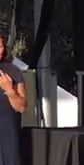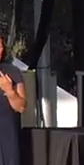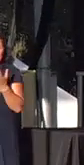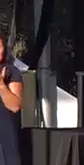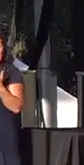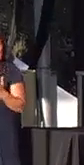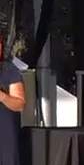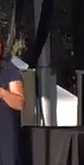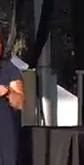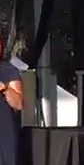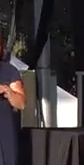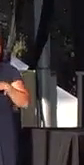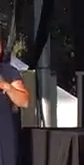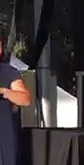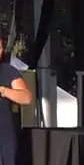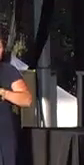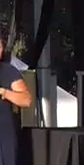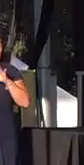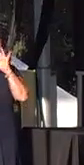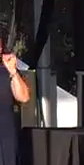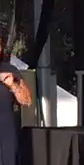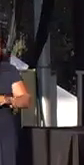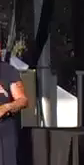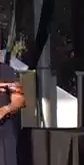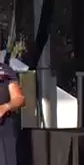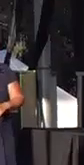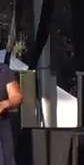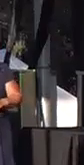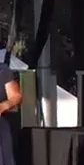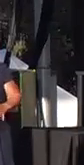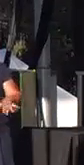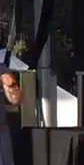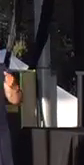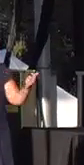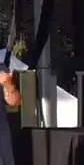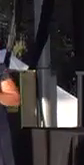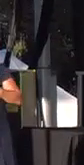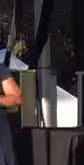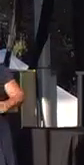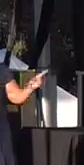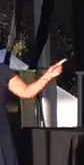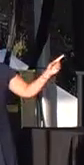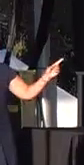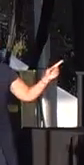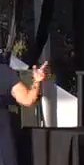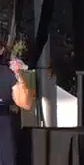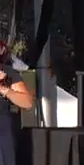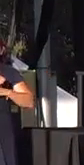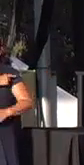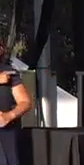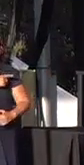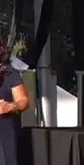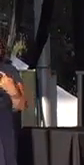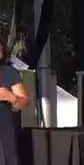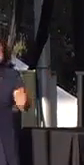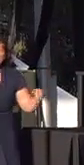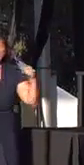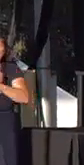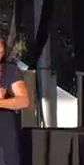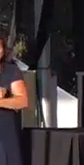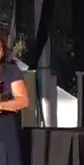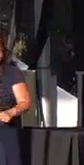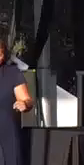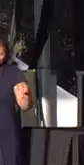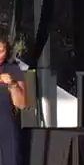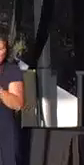said, Reverend, you're taking too much of a risk. Well, I guess you can call this a risk, because when I fight, I'm